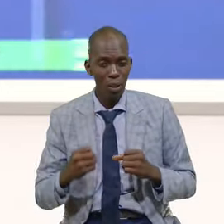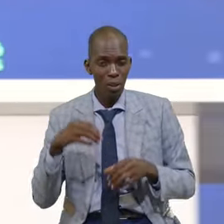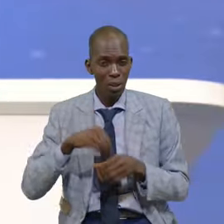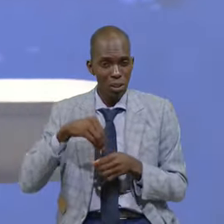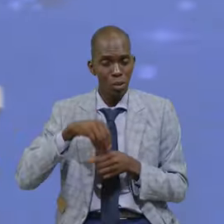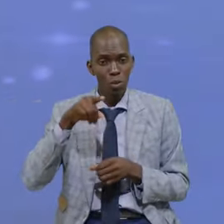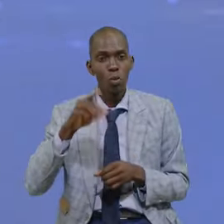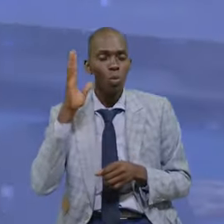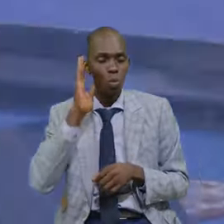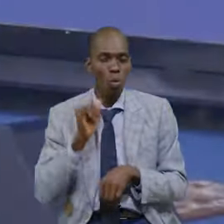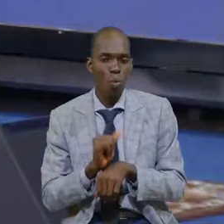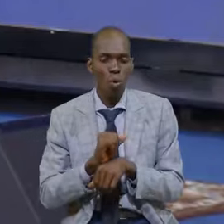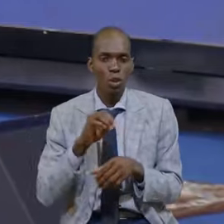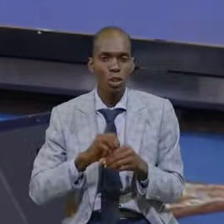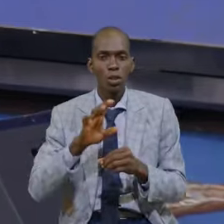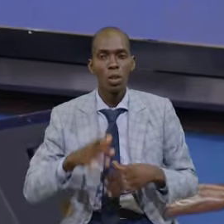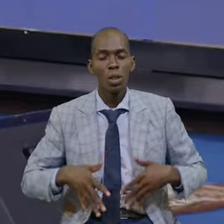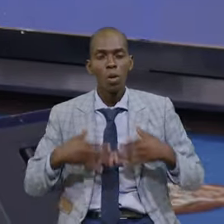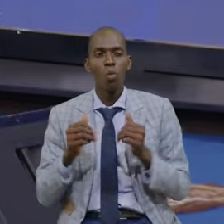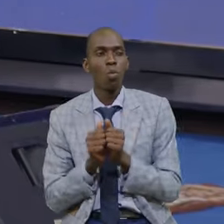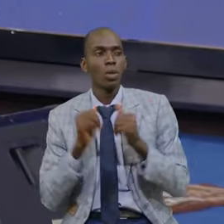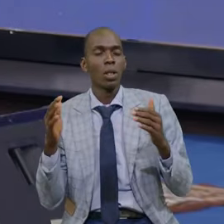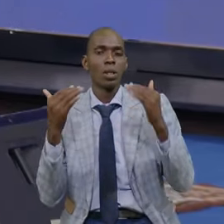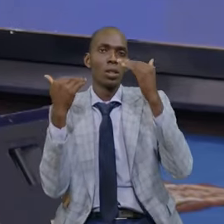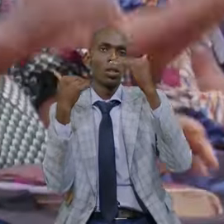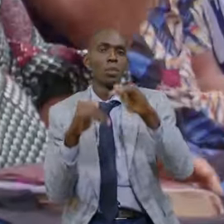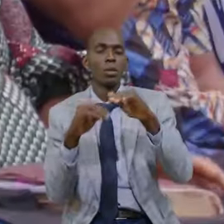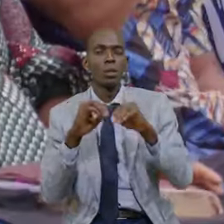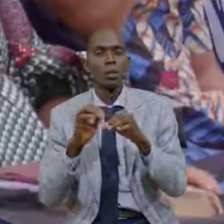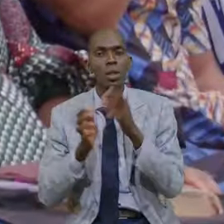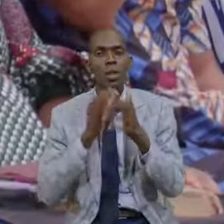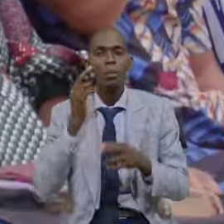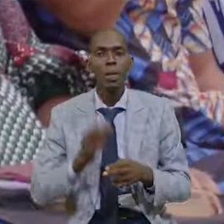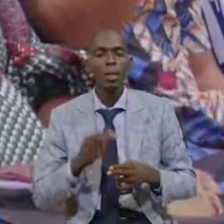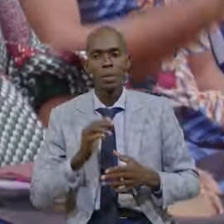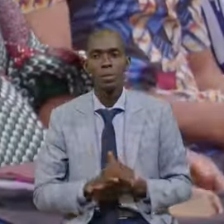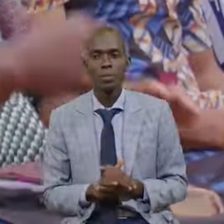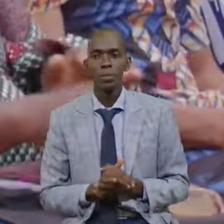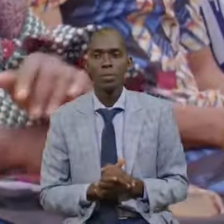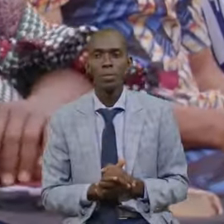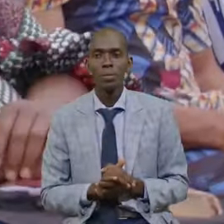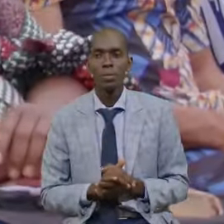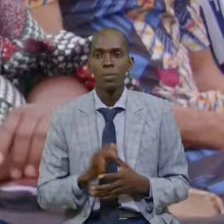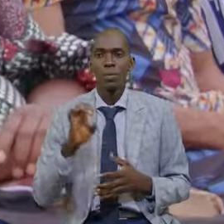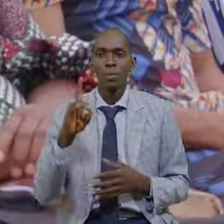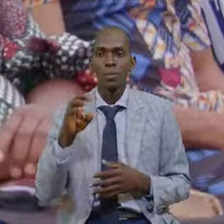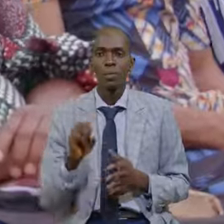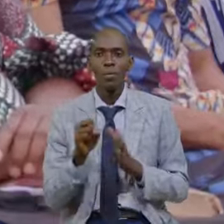life without limitation in Jesus' name. And those they